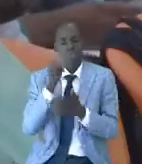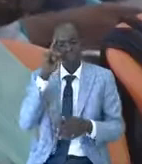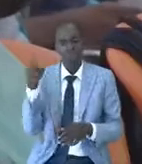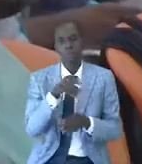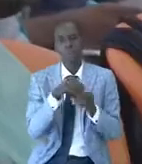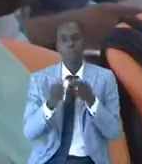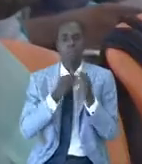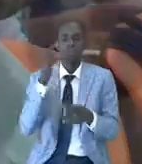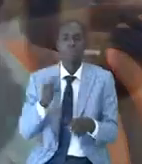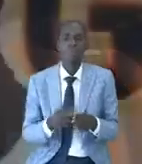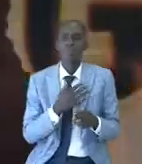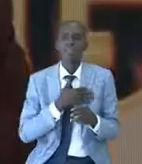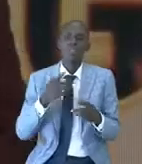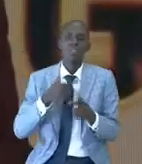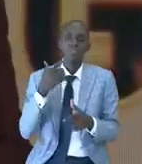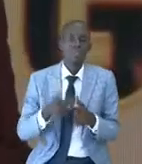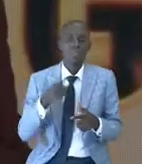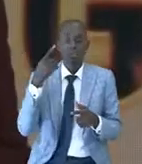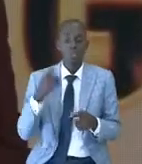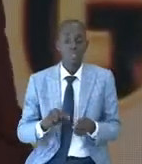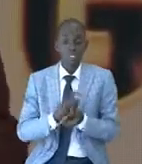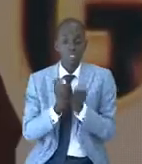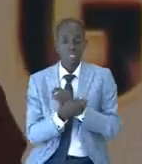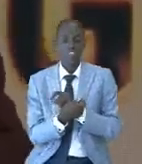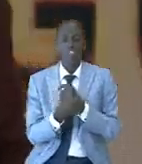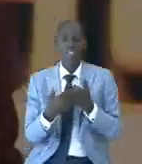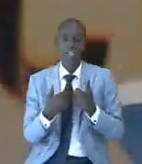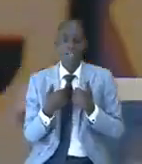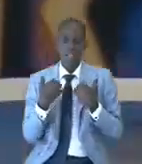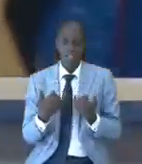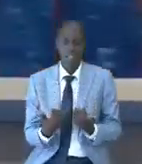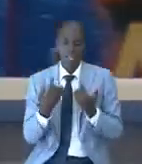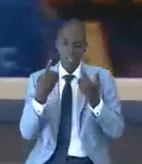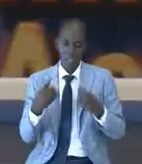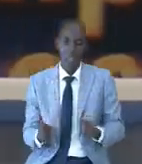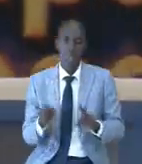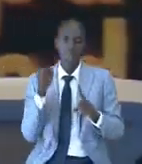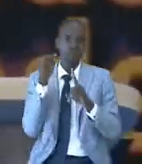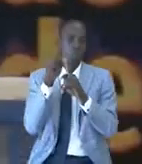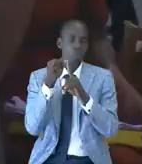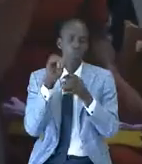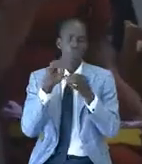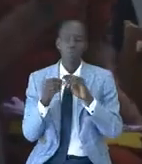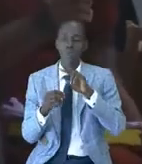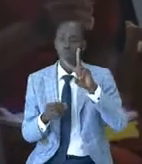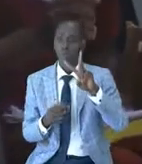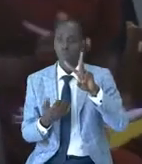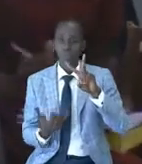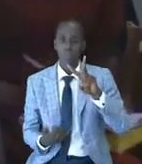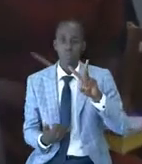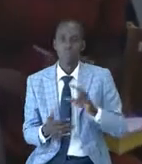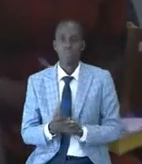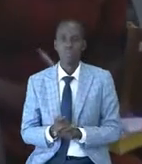And then your change has now come. I'm coming to point number two here. Number two